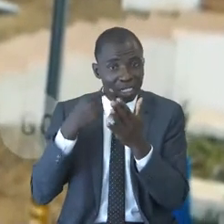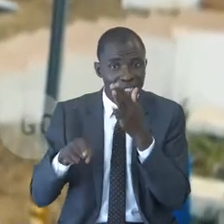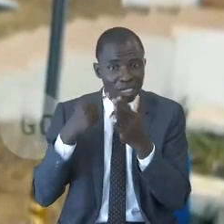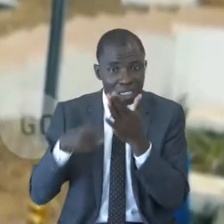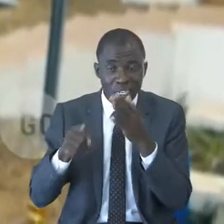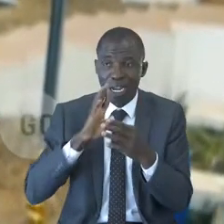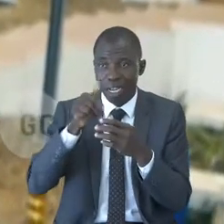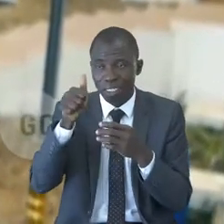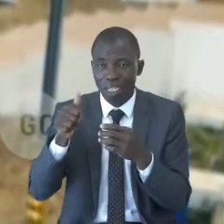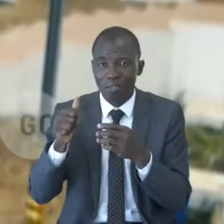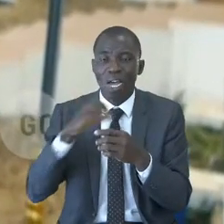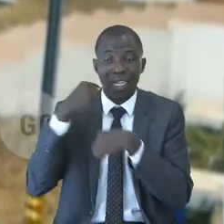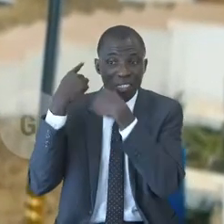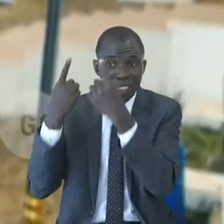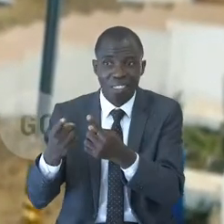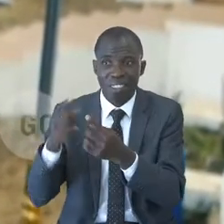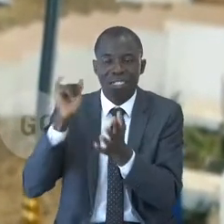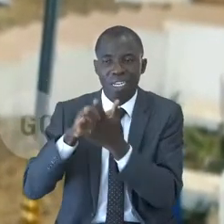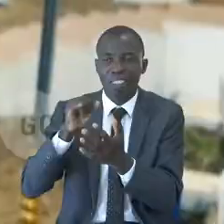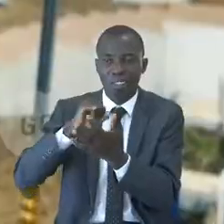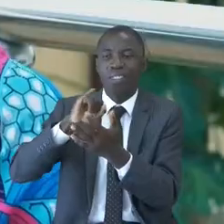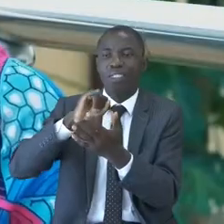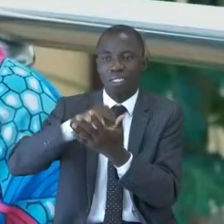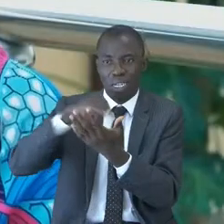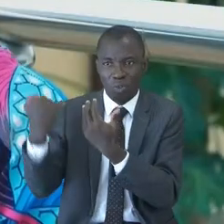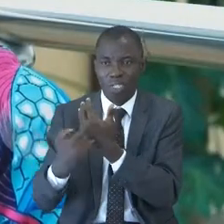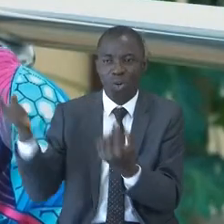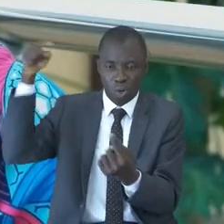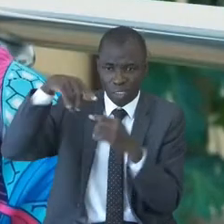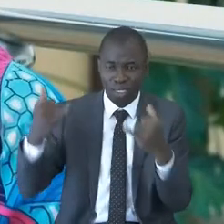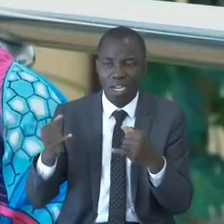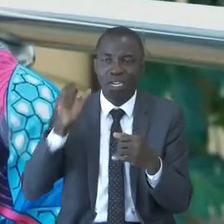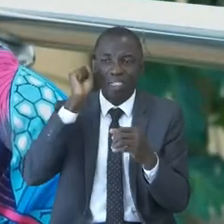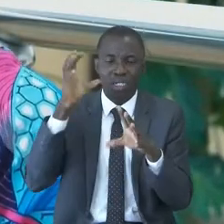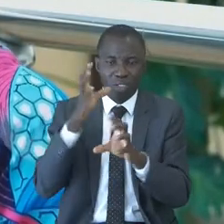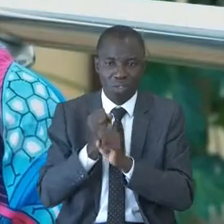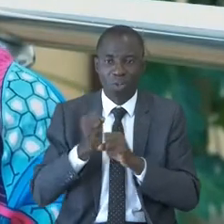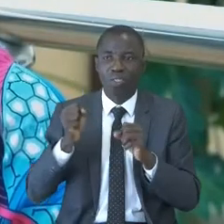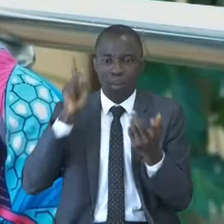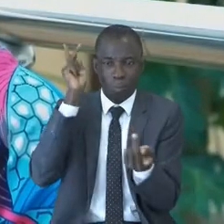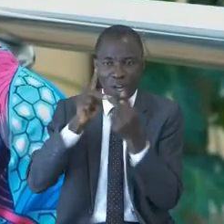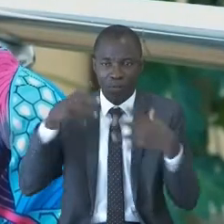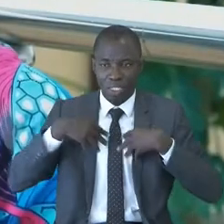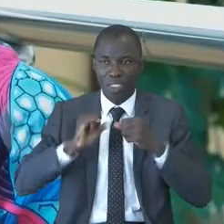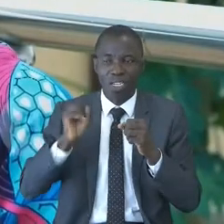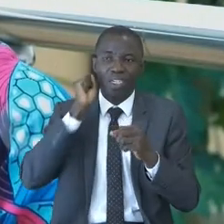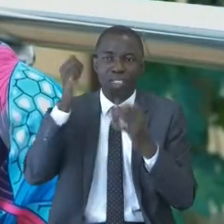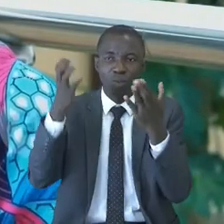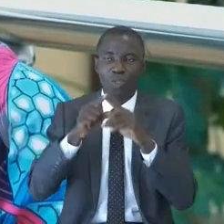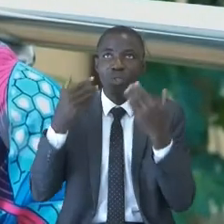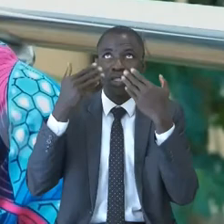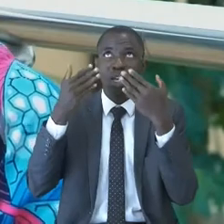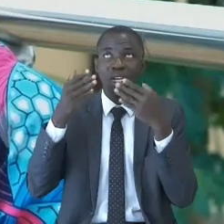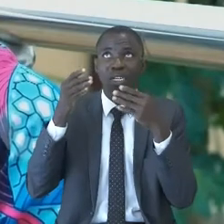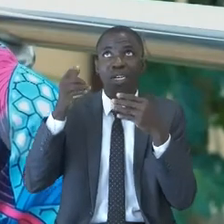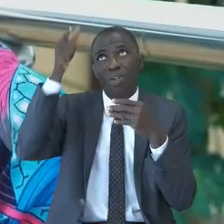January up to now, I got my perfect soundness. So praise the Lord. I want to thank Pastor Kumuyi for this global crusade. And I want to thank